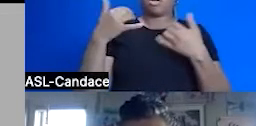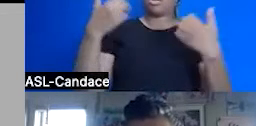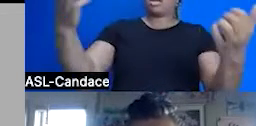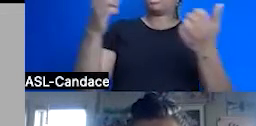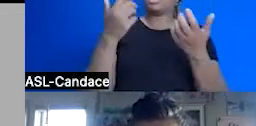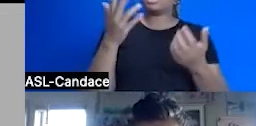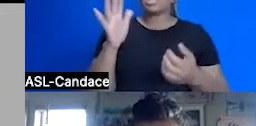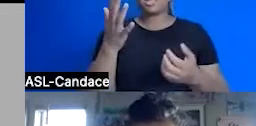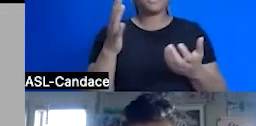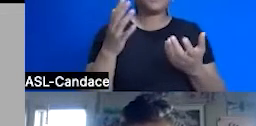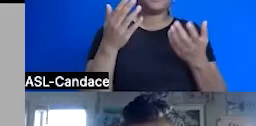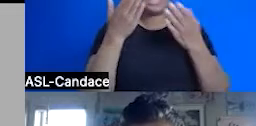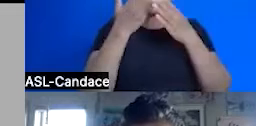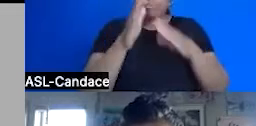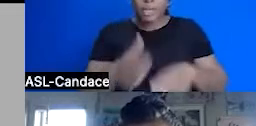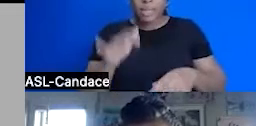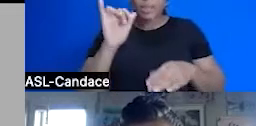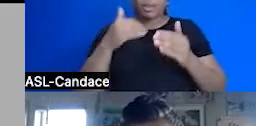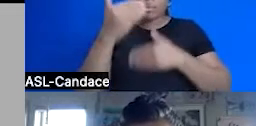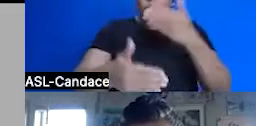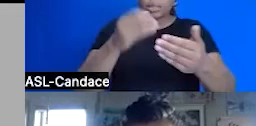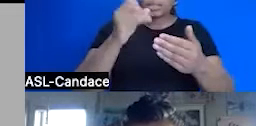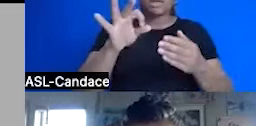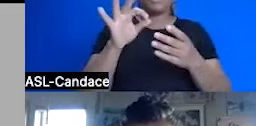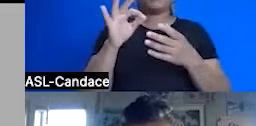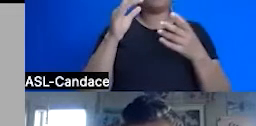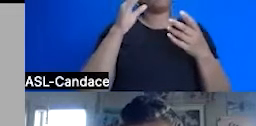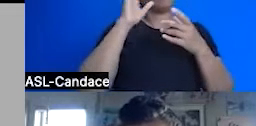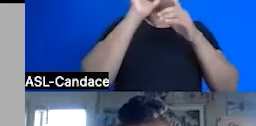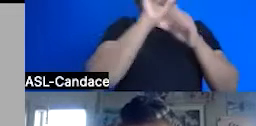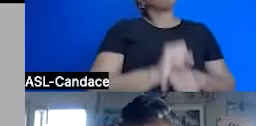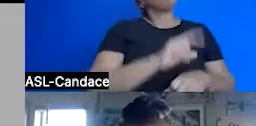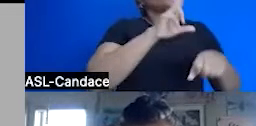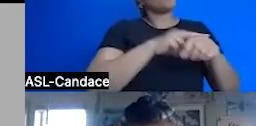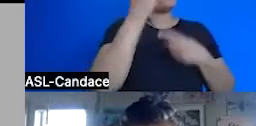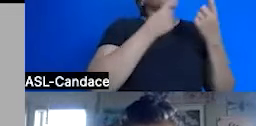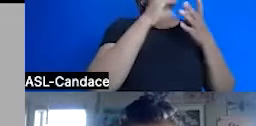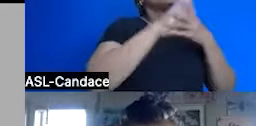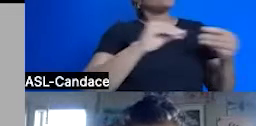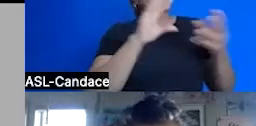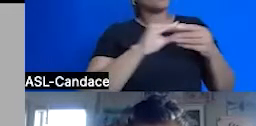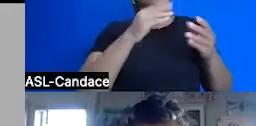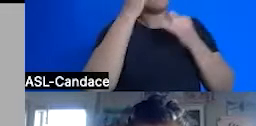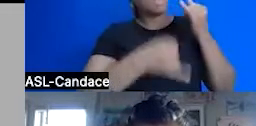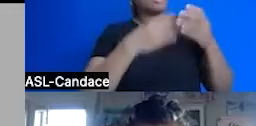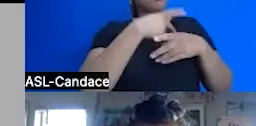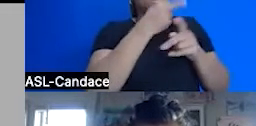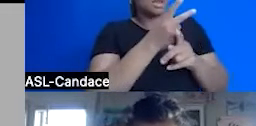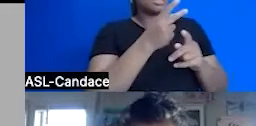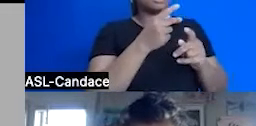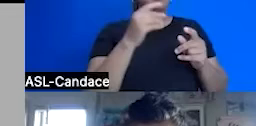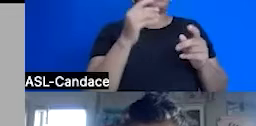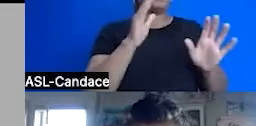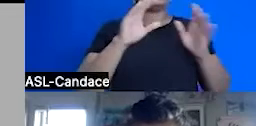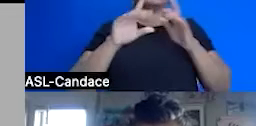of deconstruct that process of the traditional thinking. It's all about the story. It's about the final product. It's prompting us